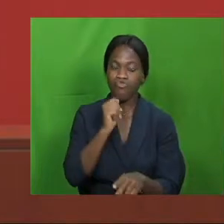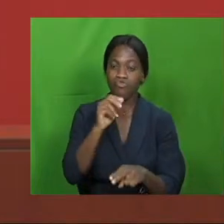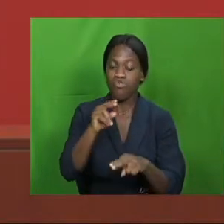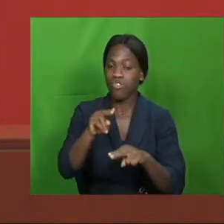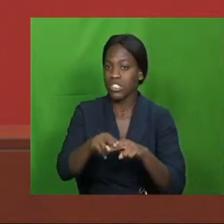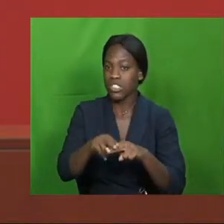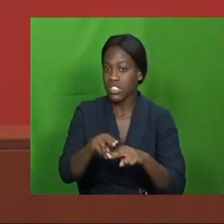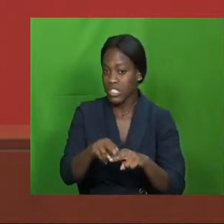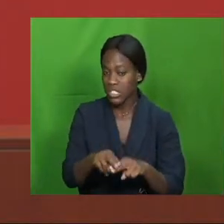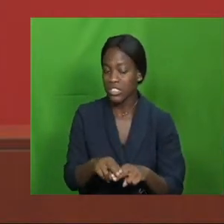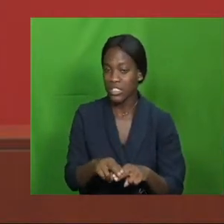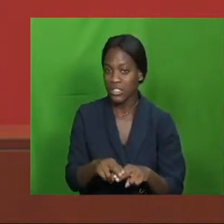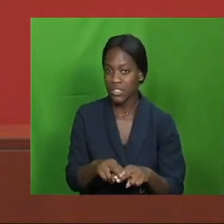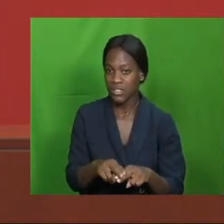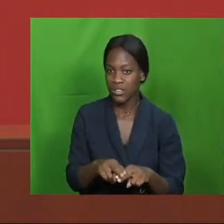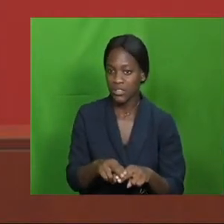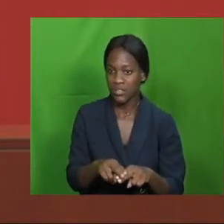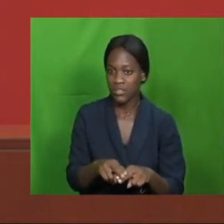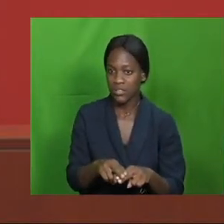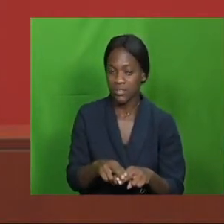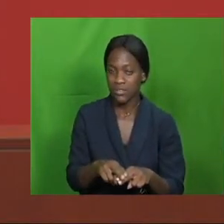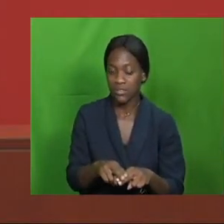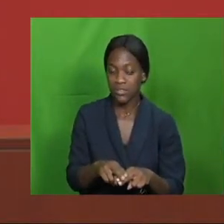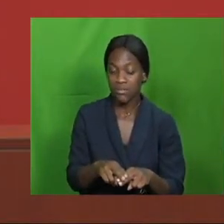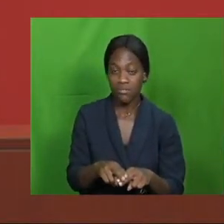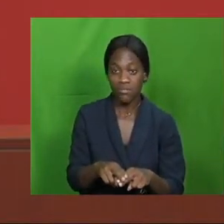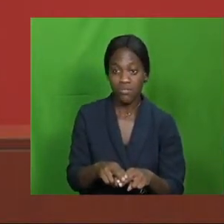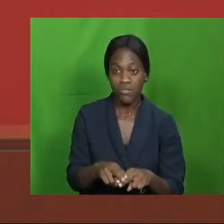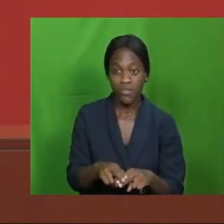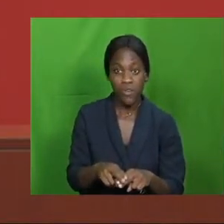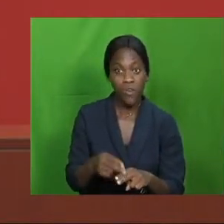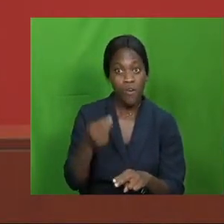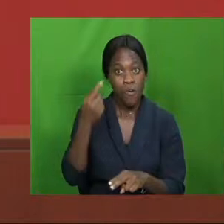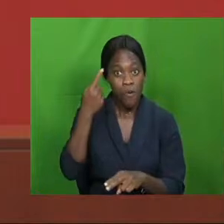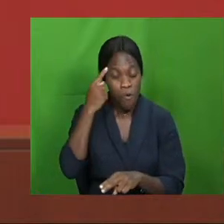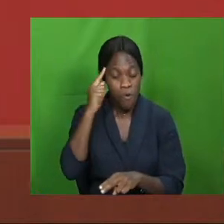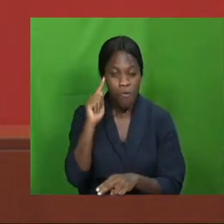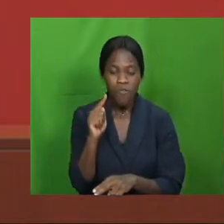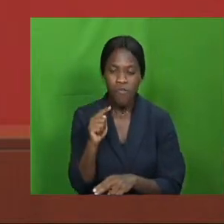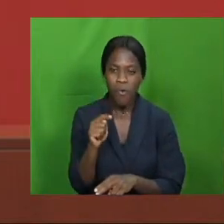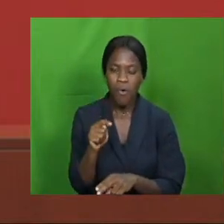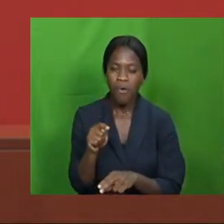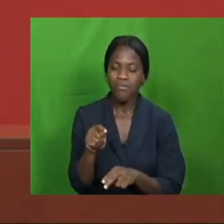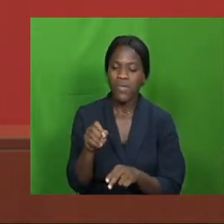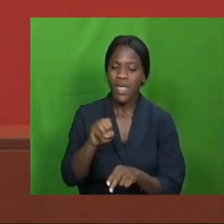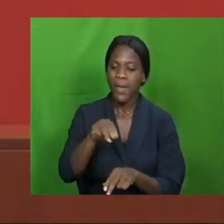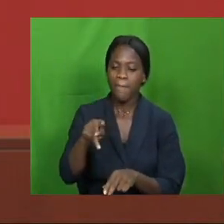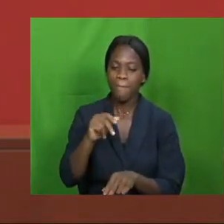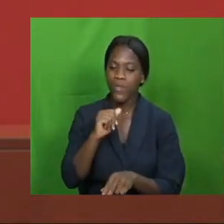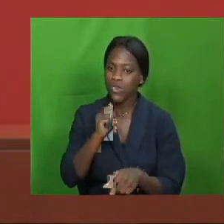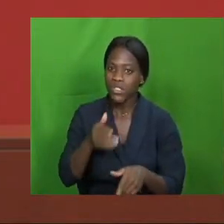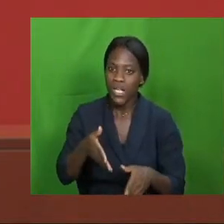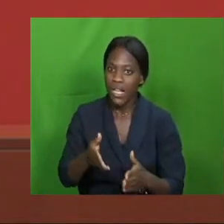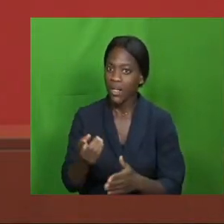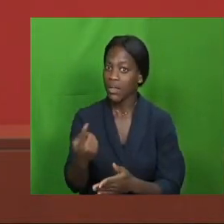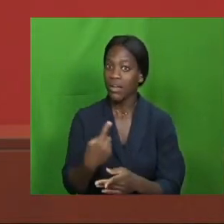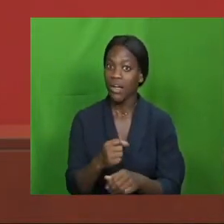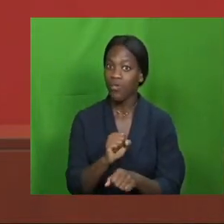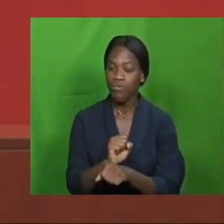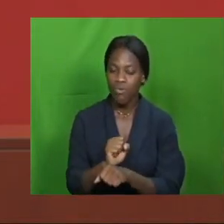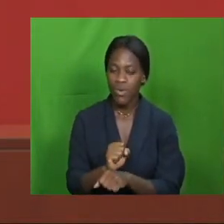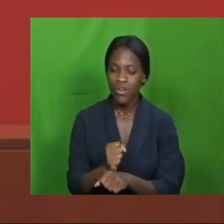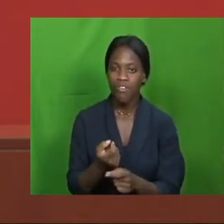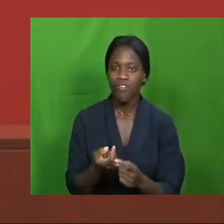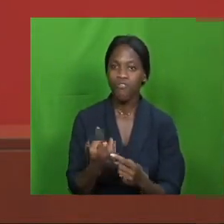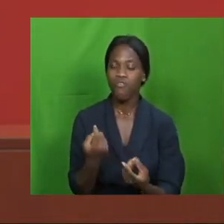from Parliament of an incumbent MP for 15 sitting days without the permission in writing of the Speaker may still